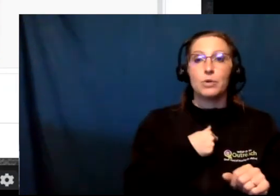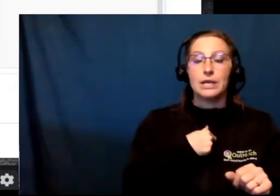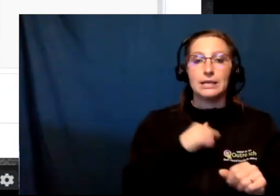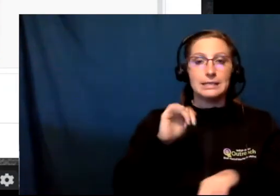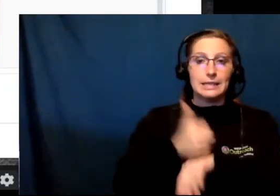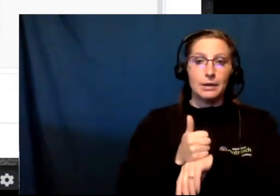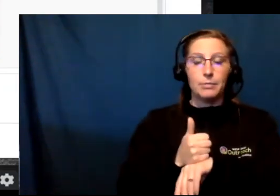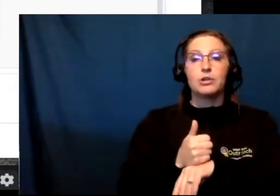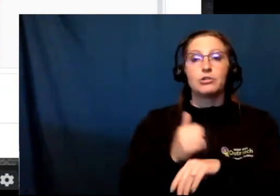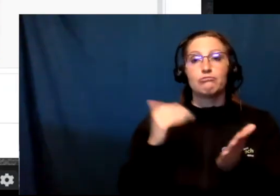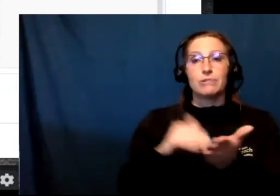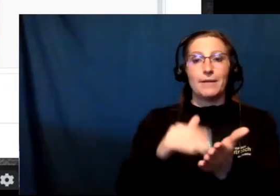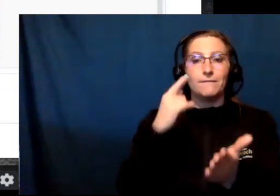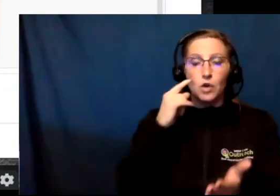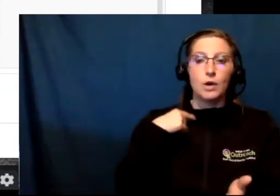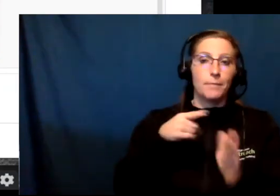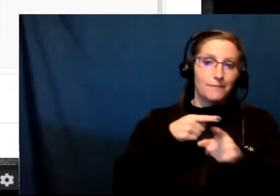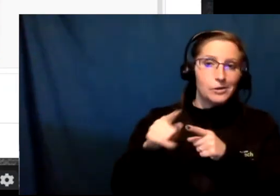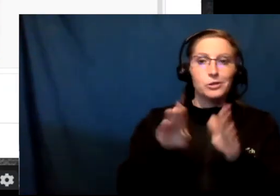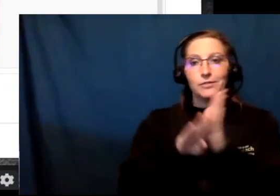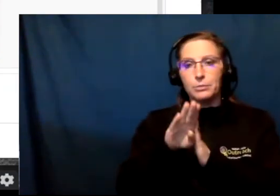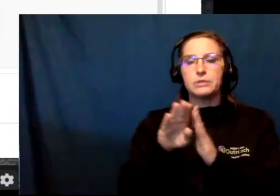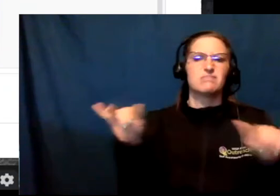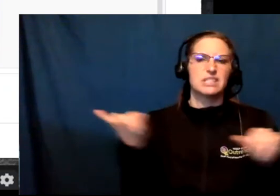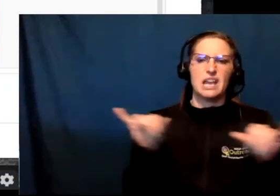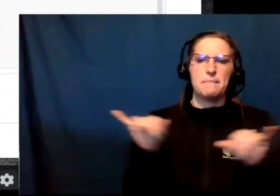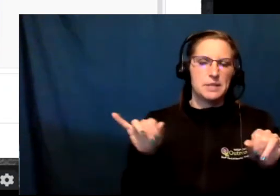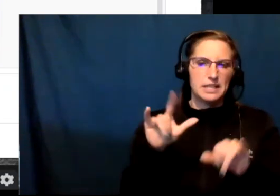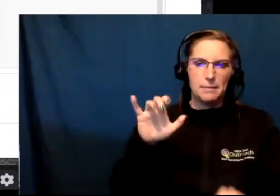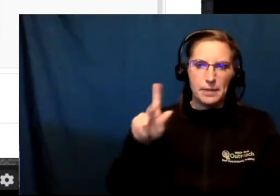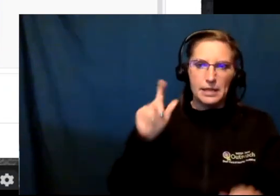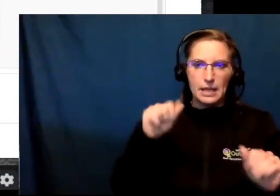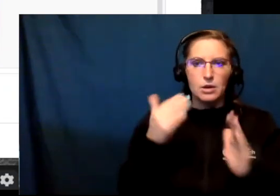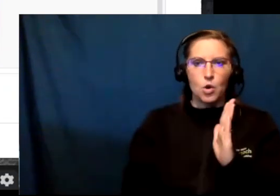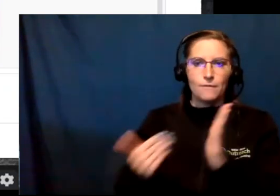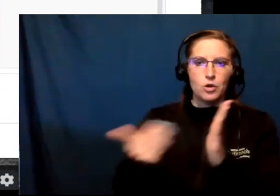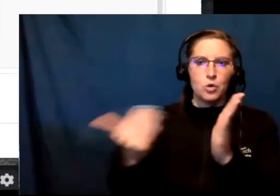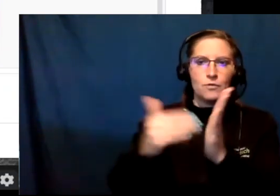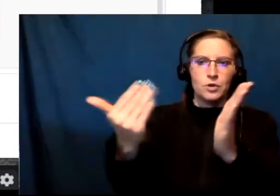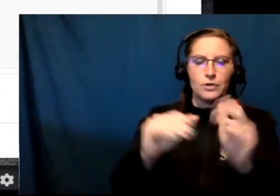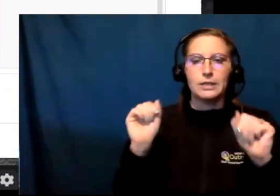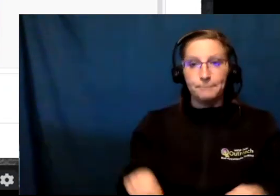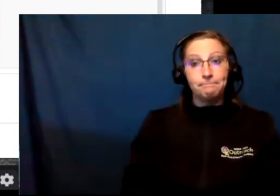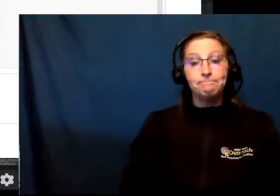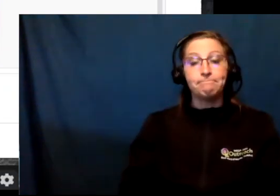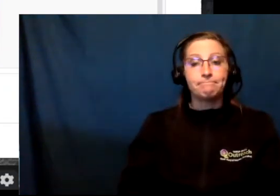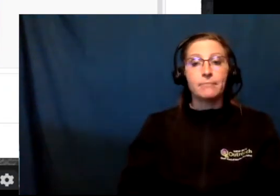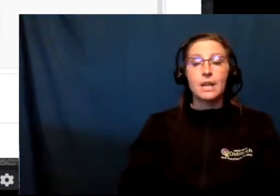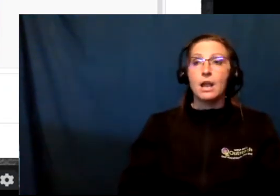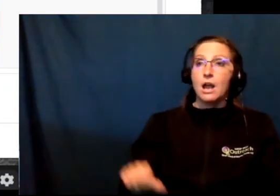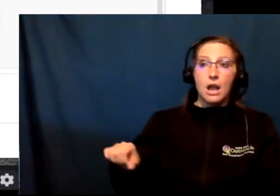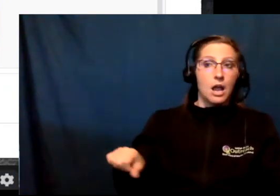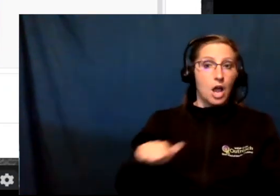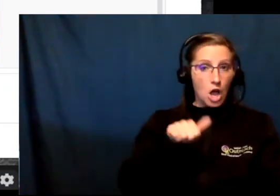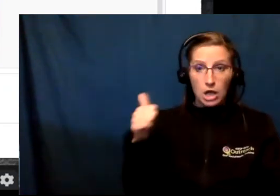for professional development or whatever, you can set up the same link to use over and over. So has anyone